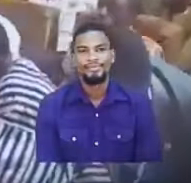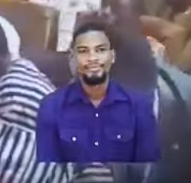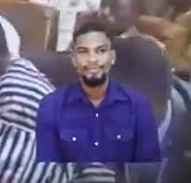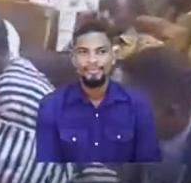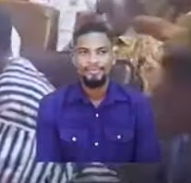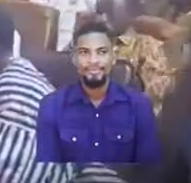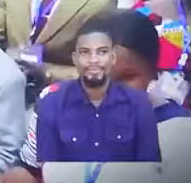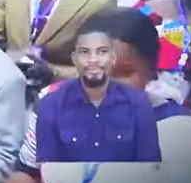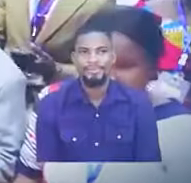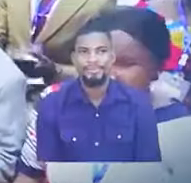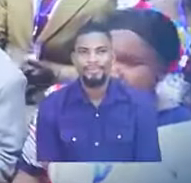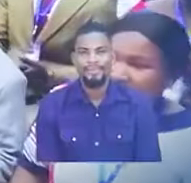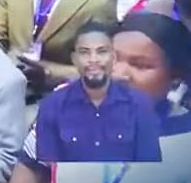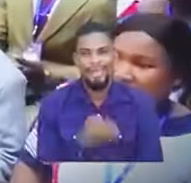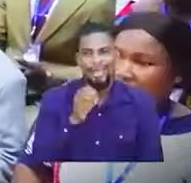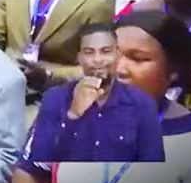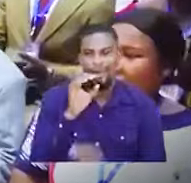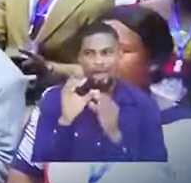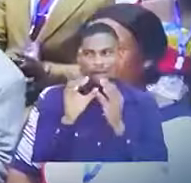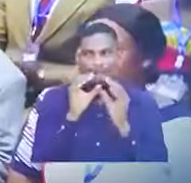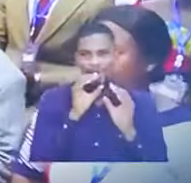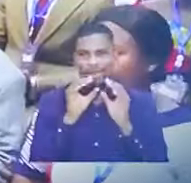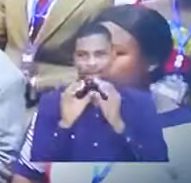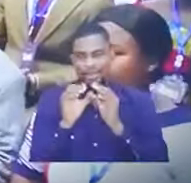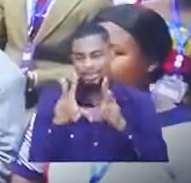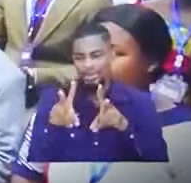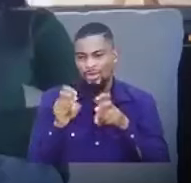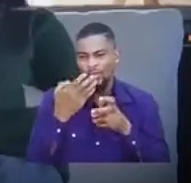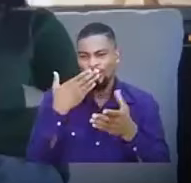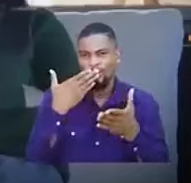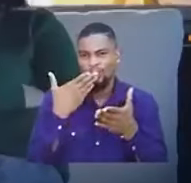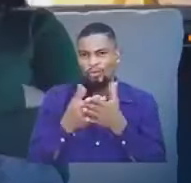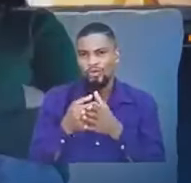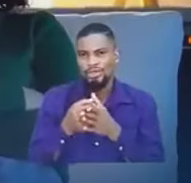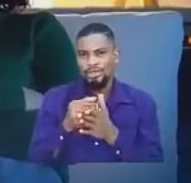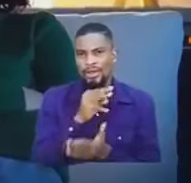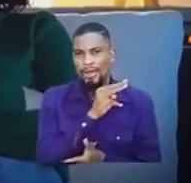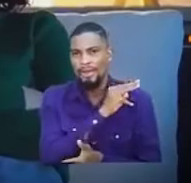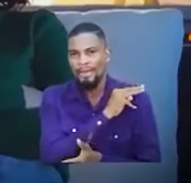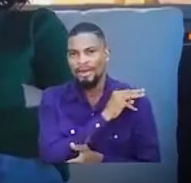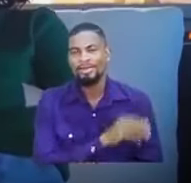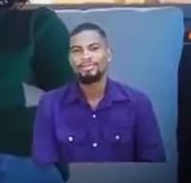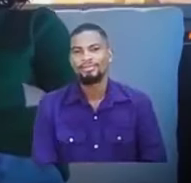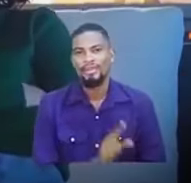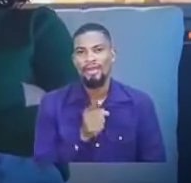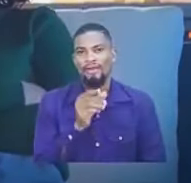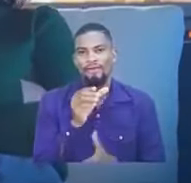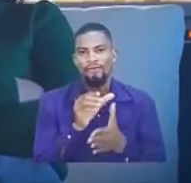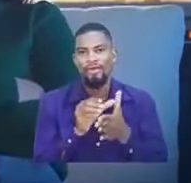Evil communication corrupts good morals. 1 Corinthians 15,